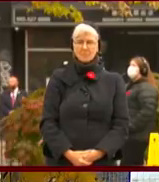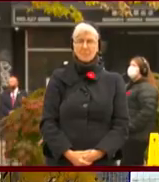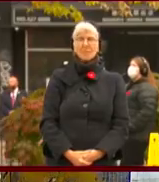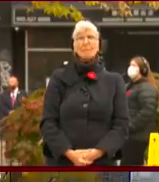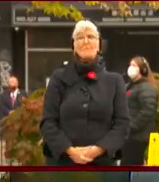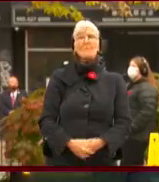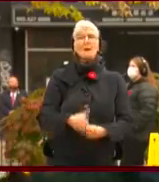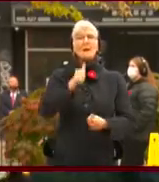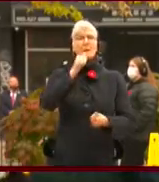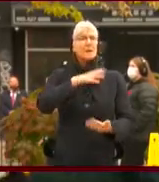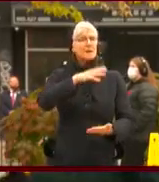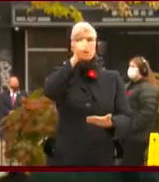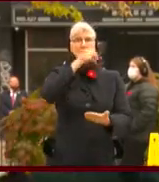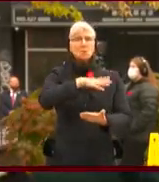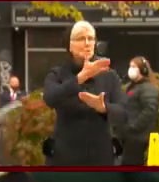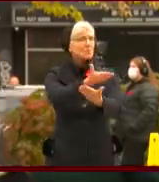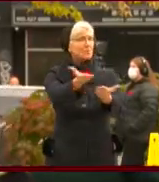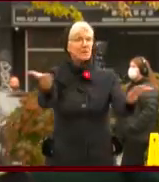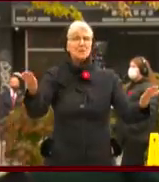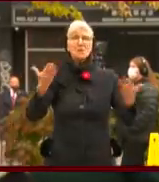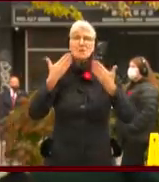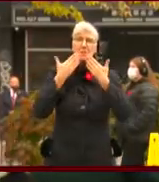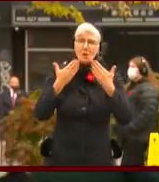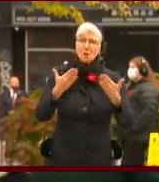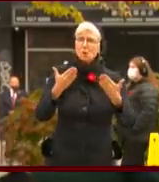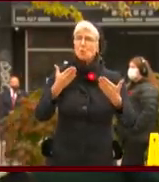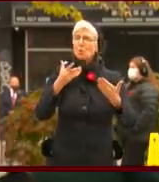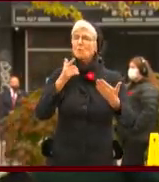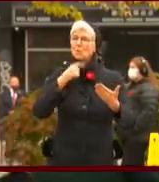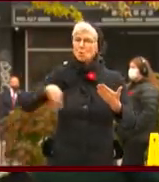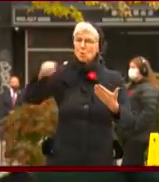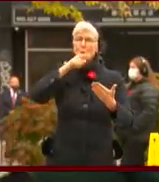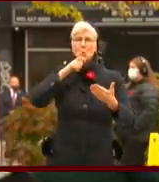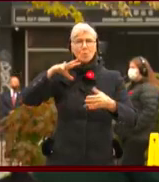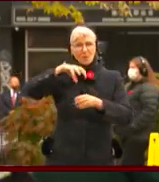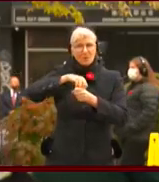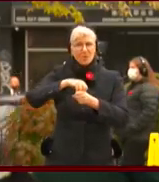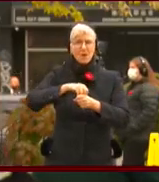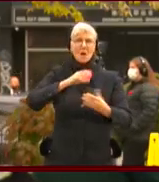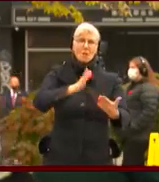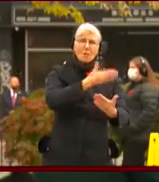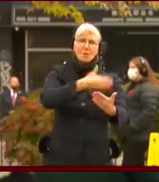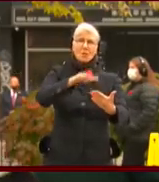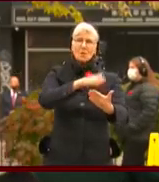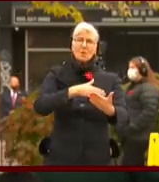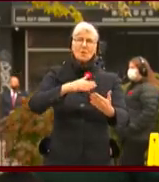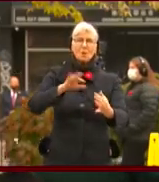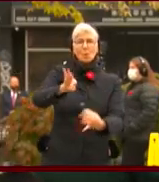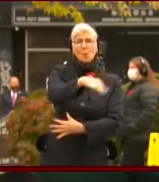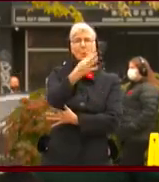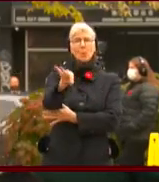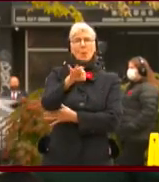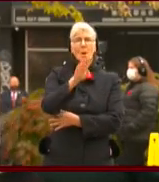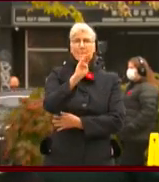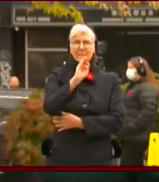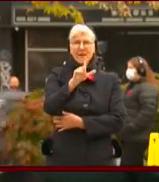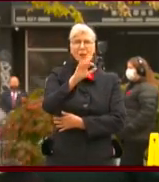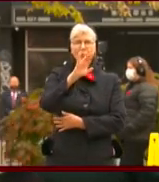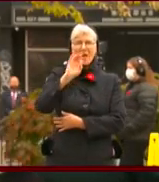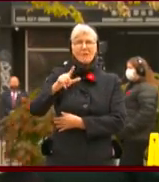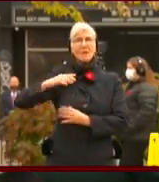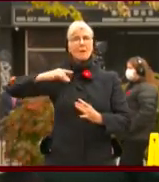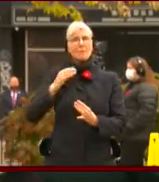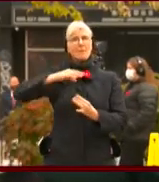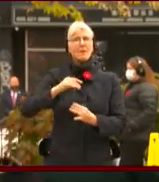Ladies and gentlemen, thank you to all the participants in today's ceremony, the Dundas Concert Band under Bill Rolfe, our piper,